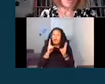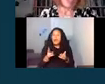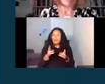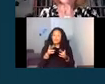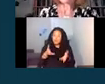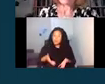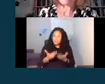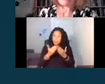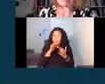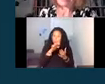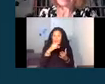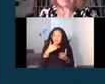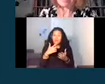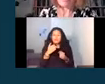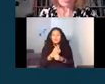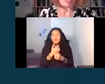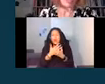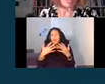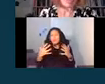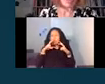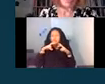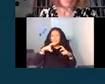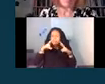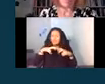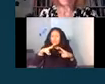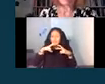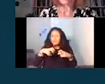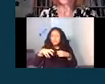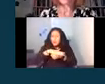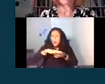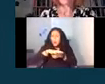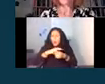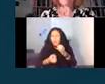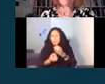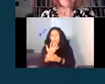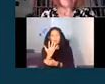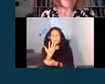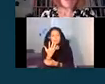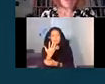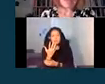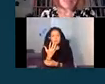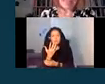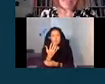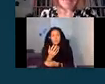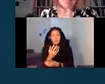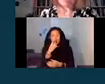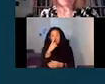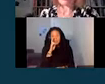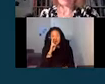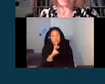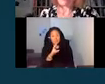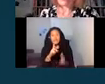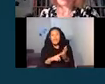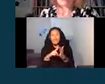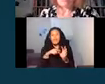born, and she carried out extensive research into the local plants. And as you can see,